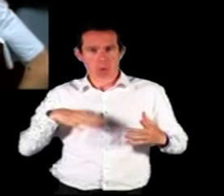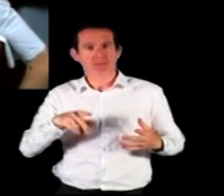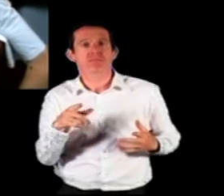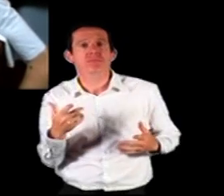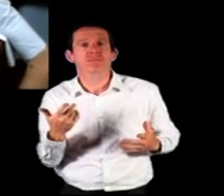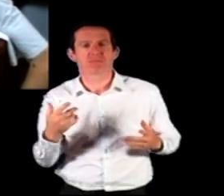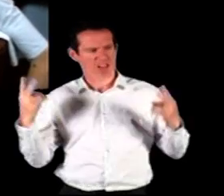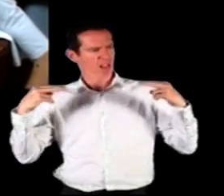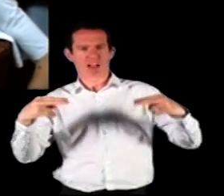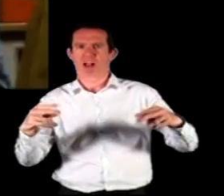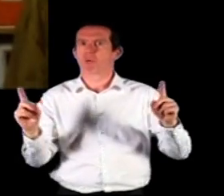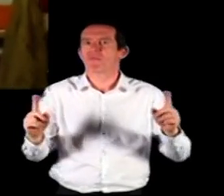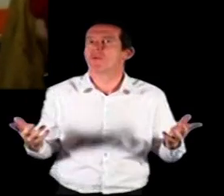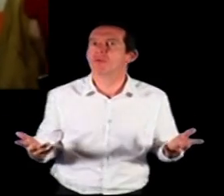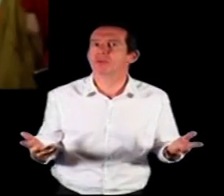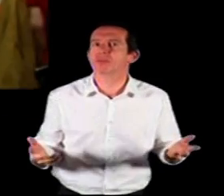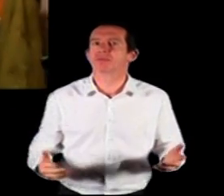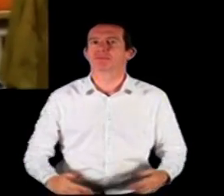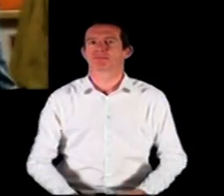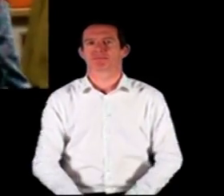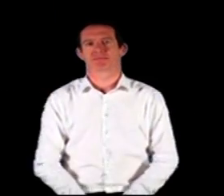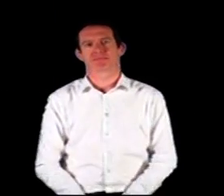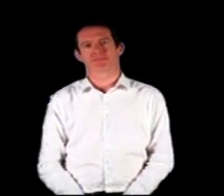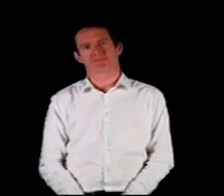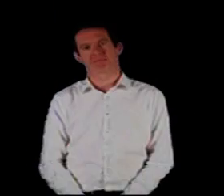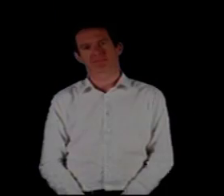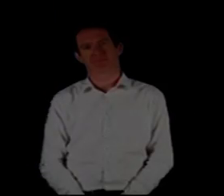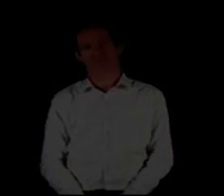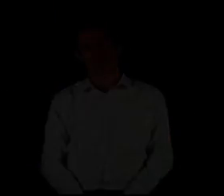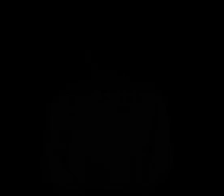you don't want to be me You stare at me in the street